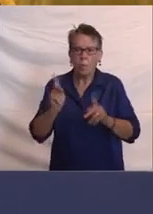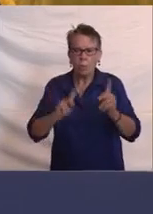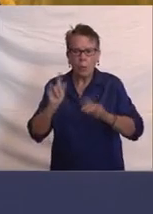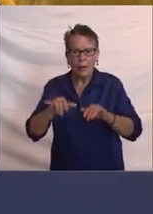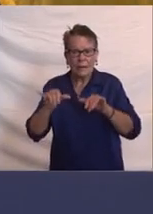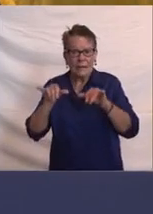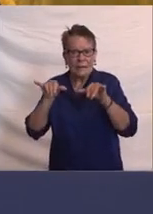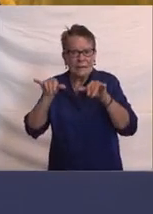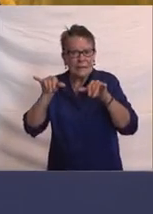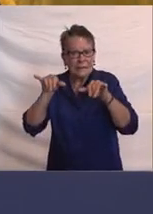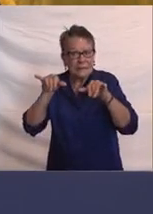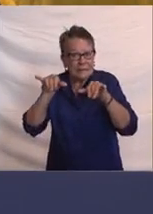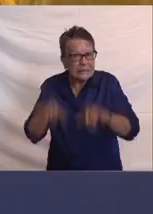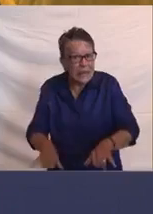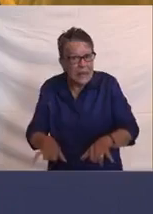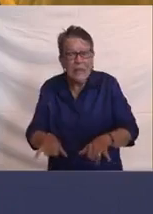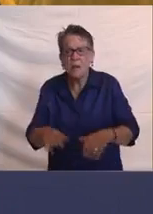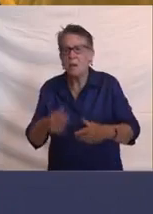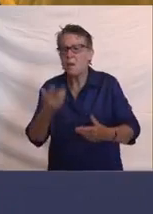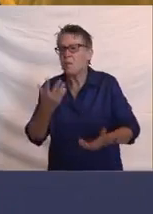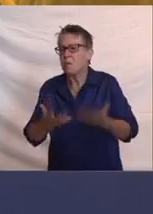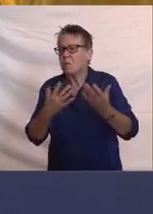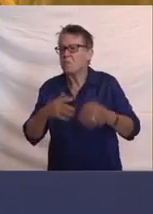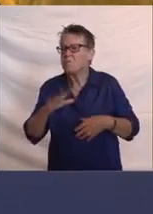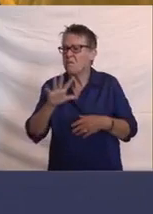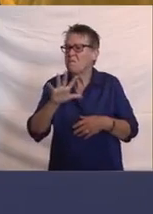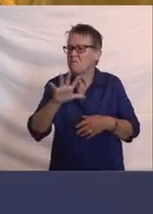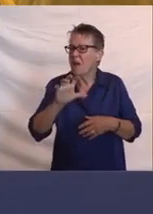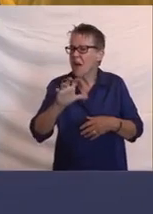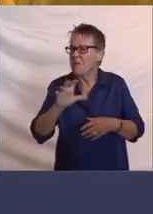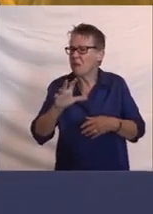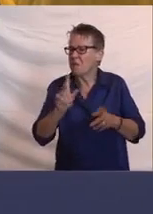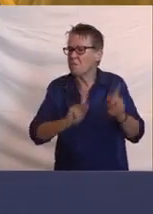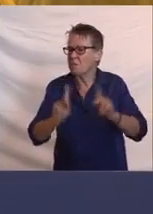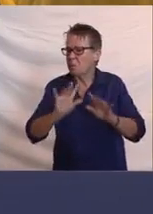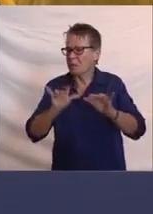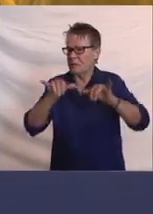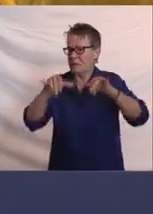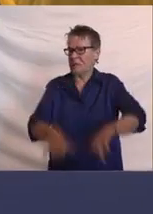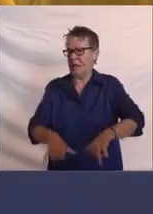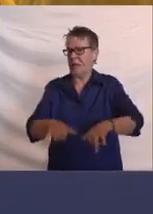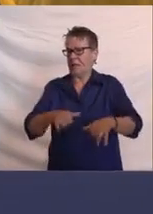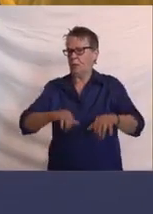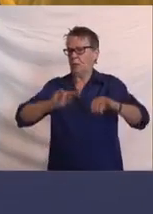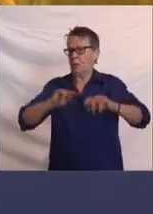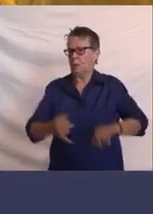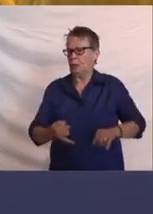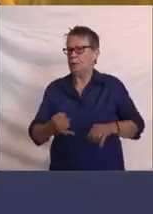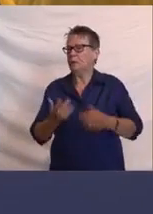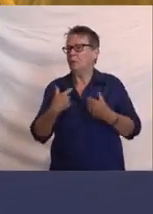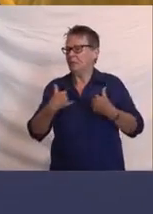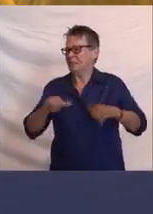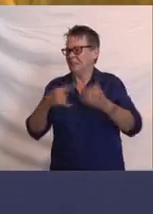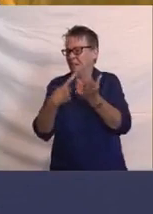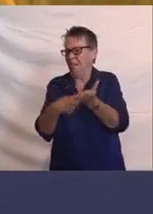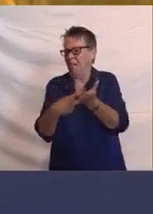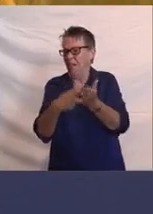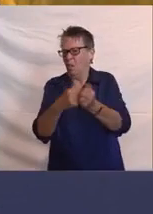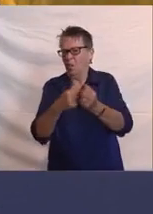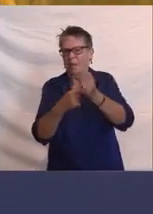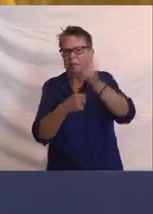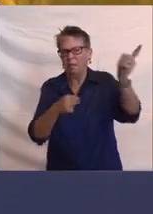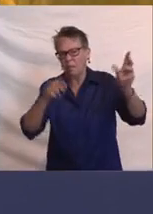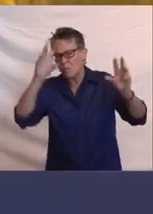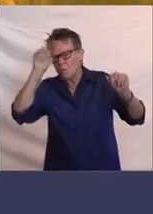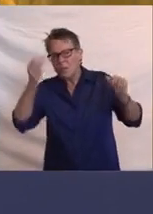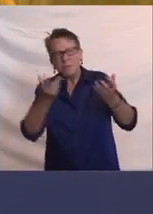500 and change is the number that, at least that's where we are at the moment, and we'll continue. We want to do our share, and whether it's temporary or permanent,